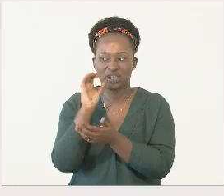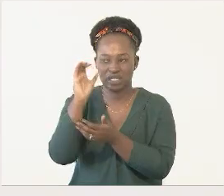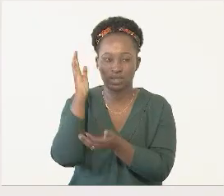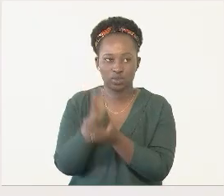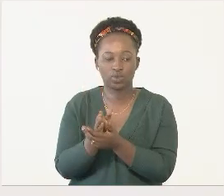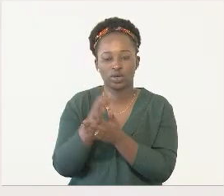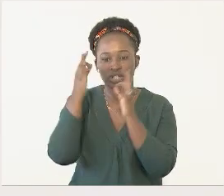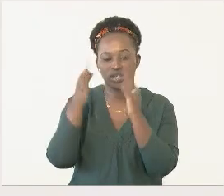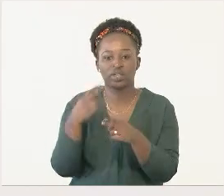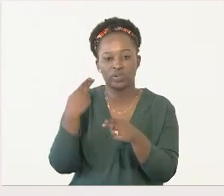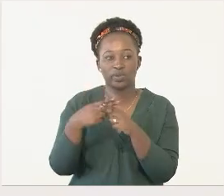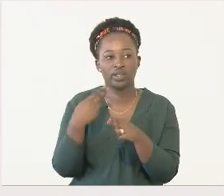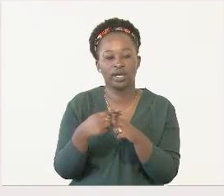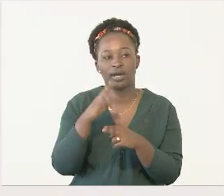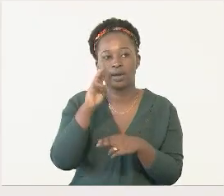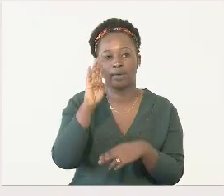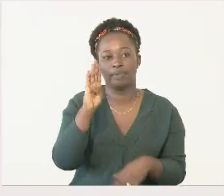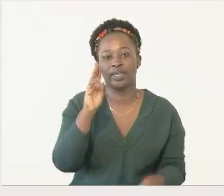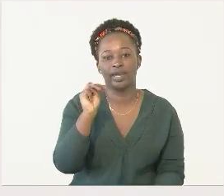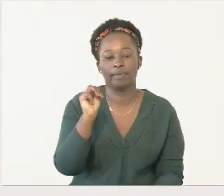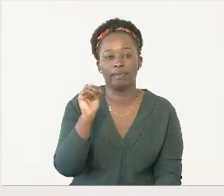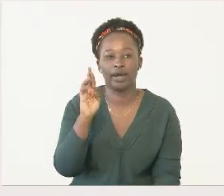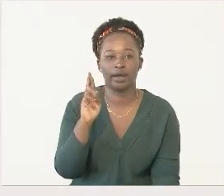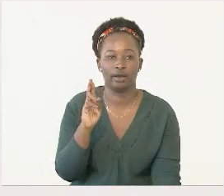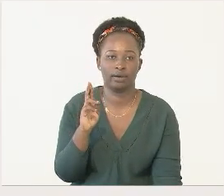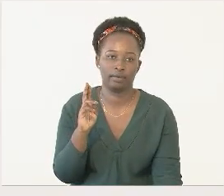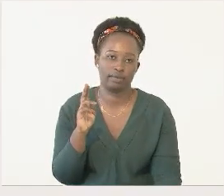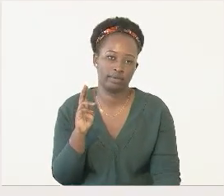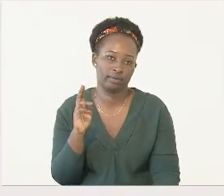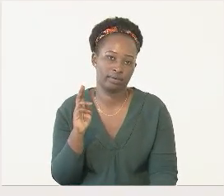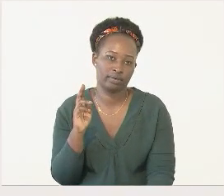what you call BMR. BMR.